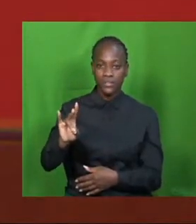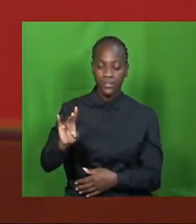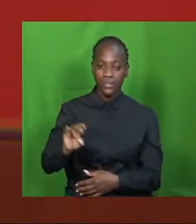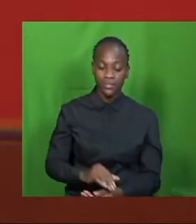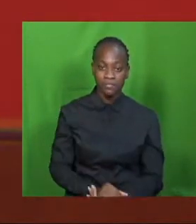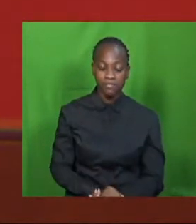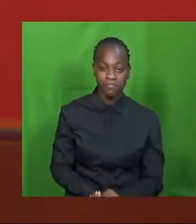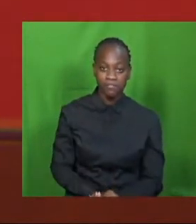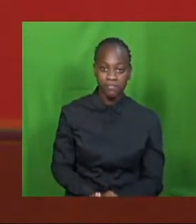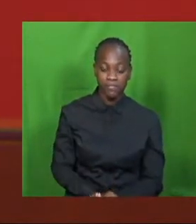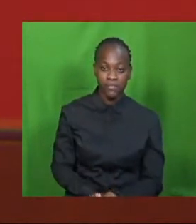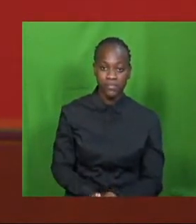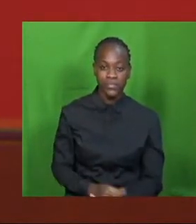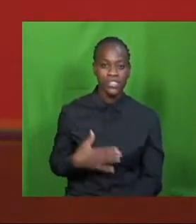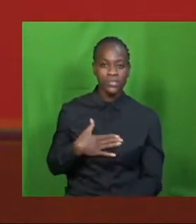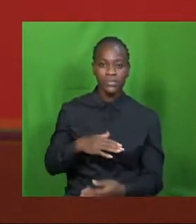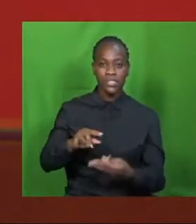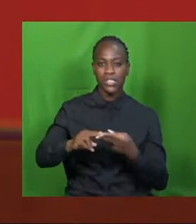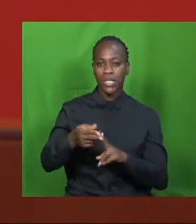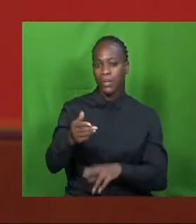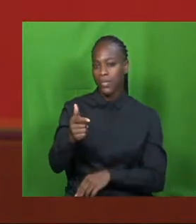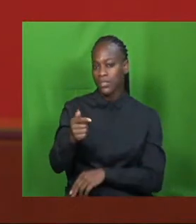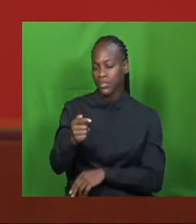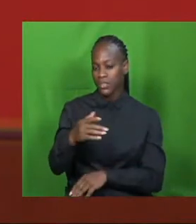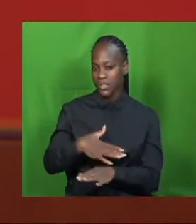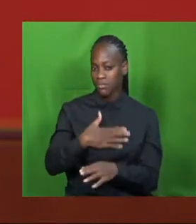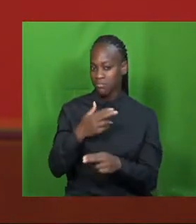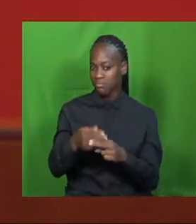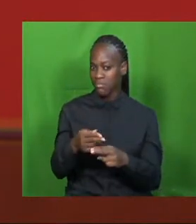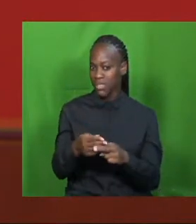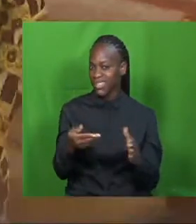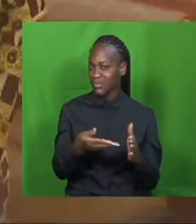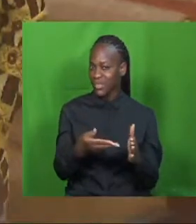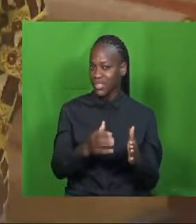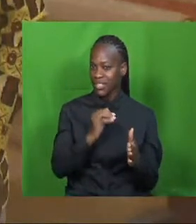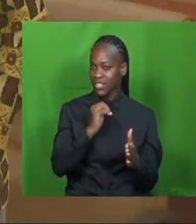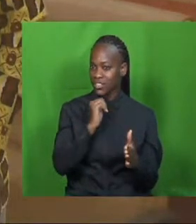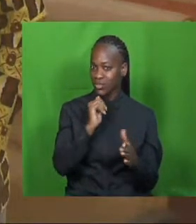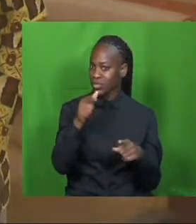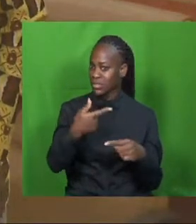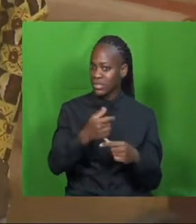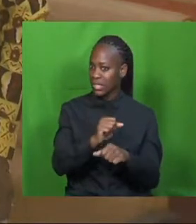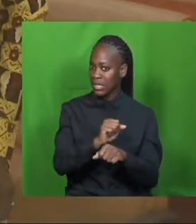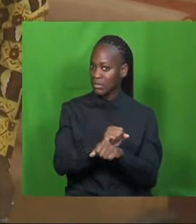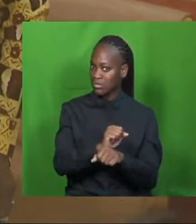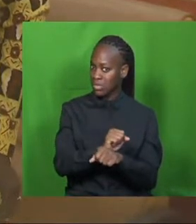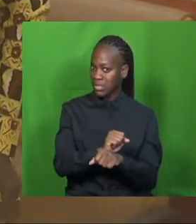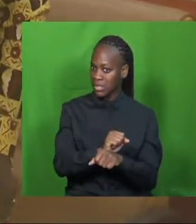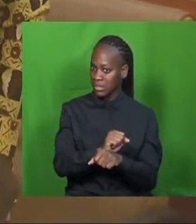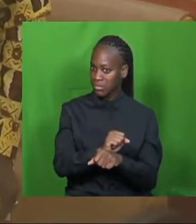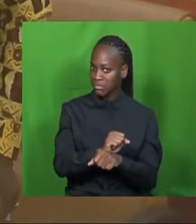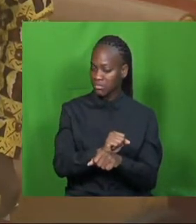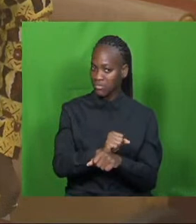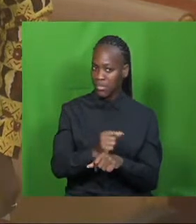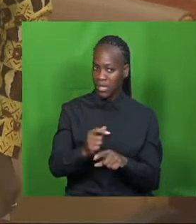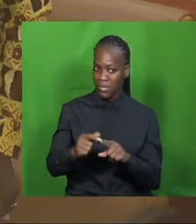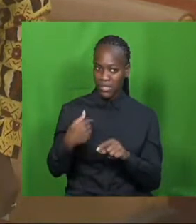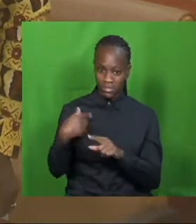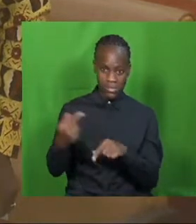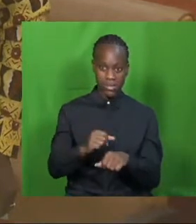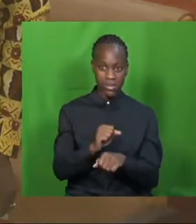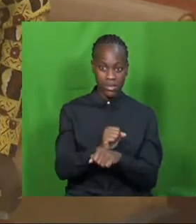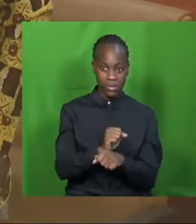please. Number 21. My name has been captured as absent with permission. I was here yesterday, and I